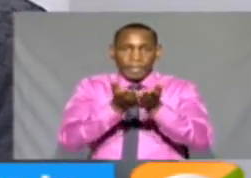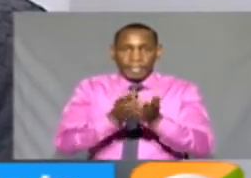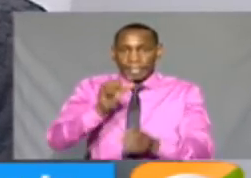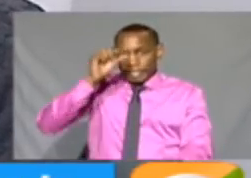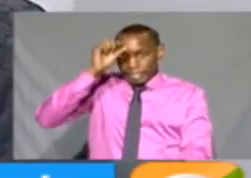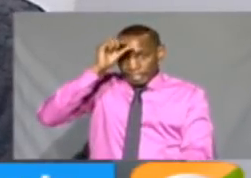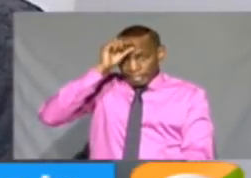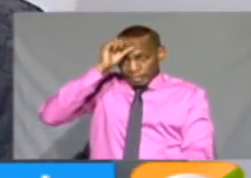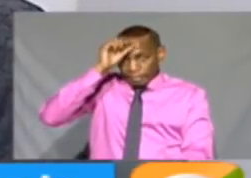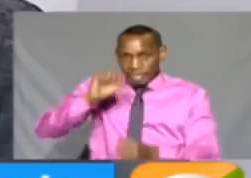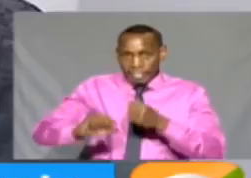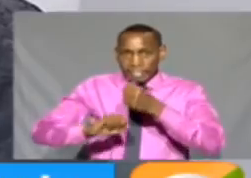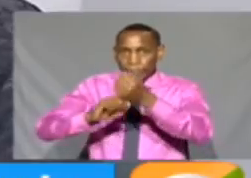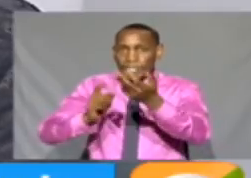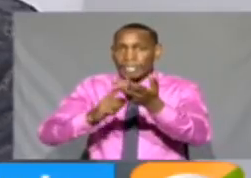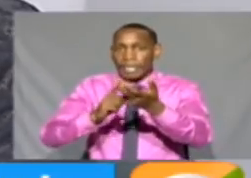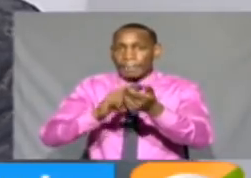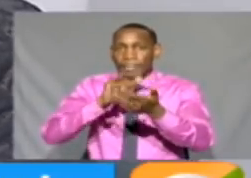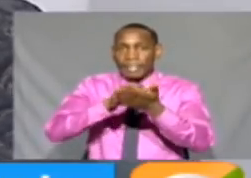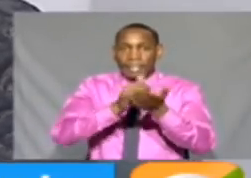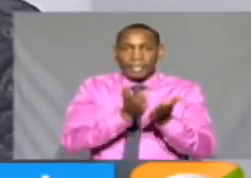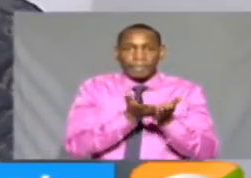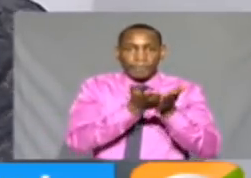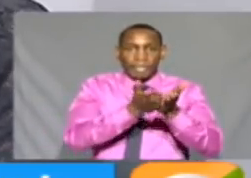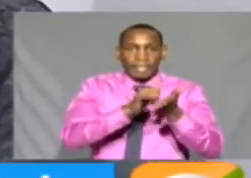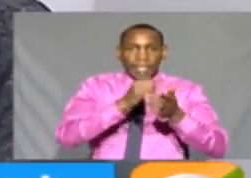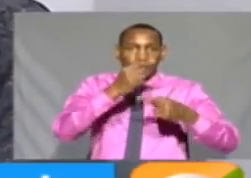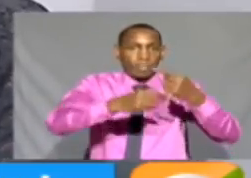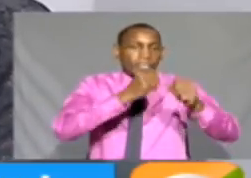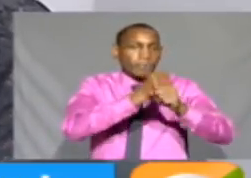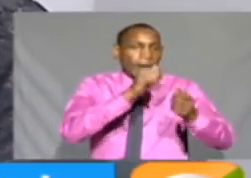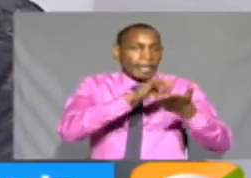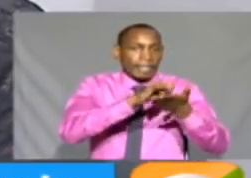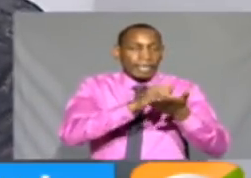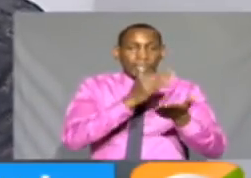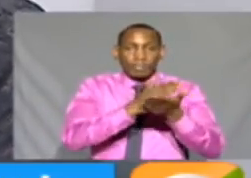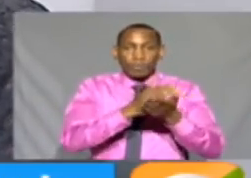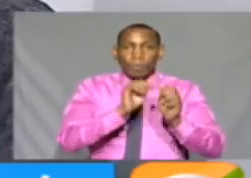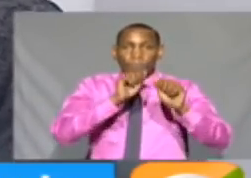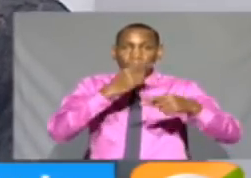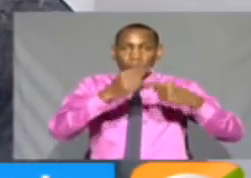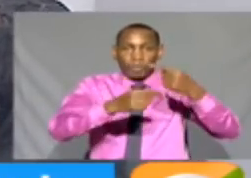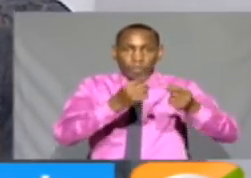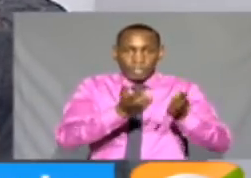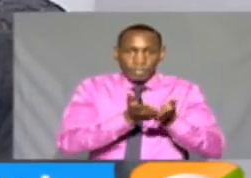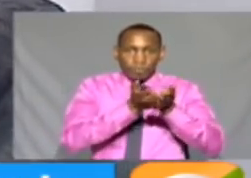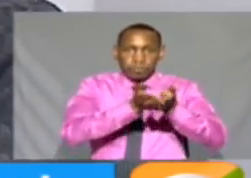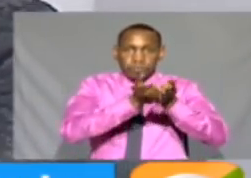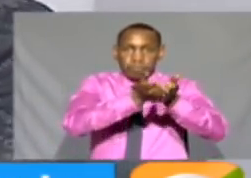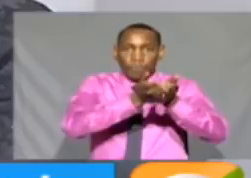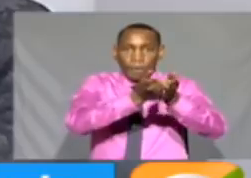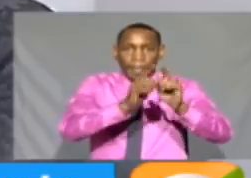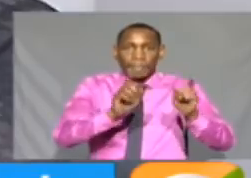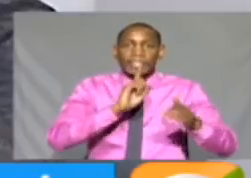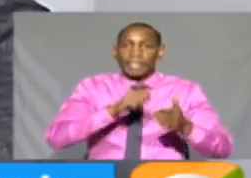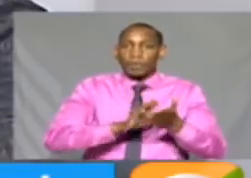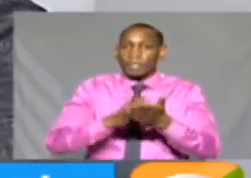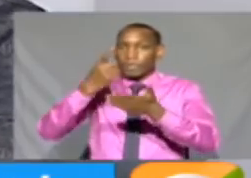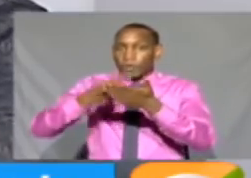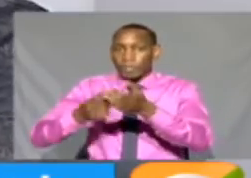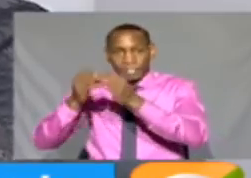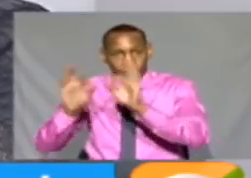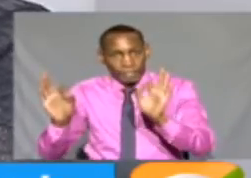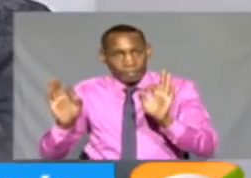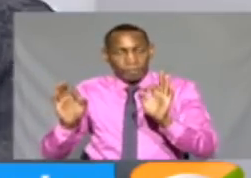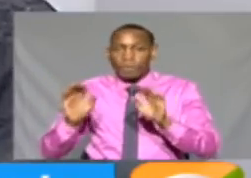government subsidizing them to make sure that these ferries that are running are actually seaworthy? And yet we're saying, don't charge. Fair enough,